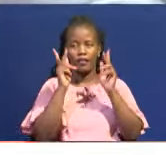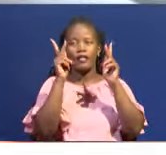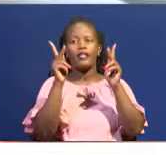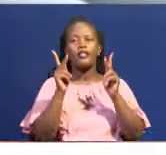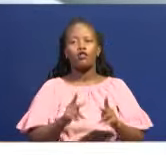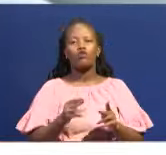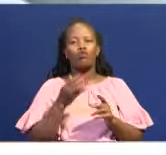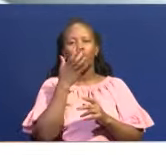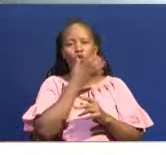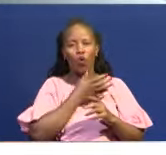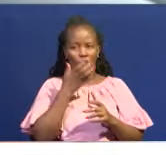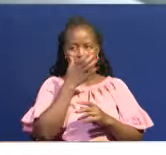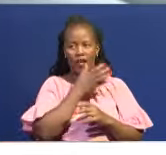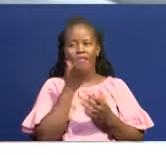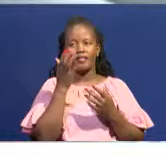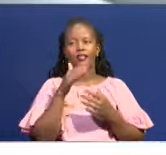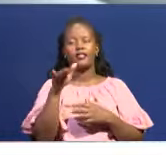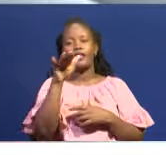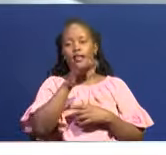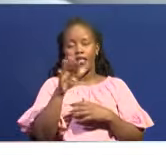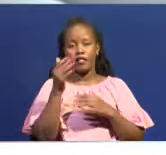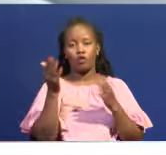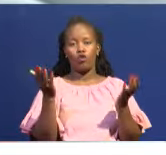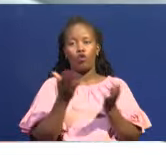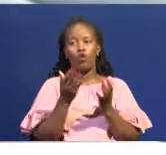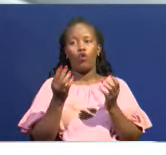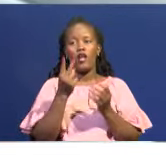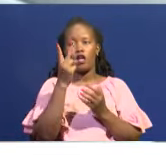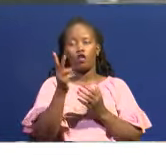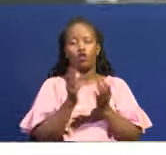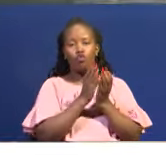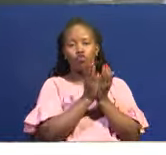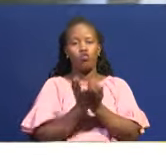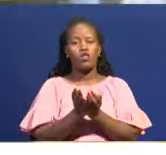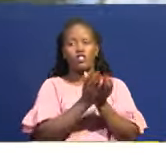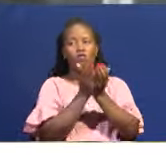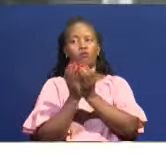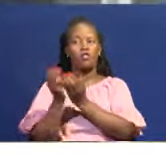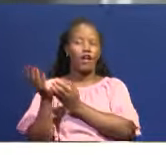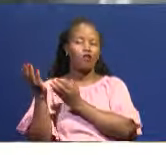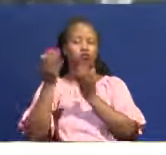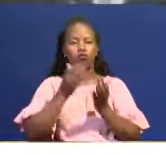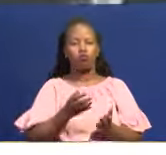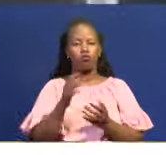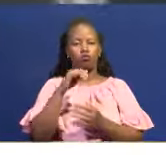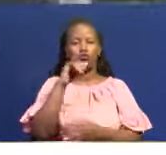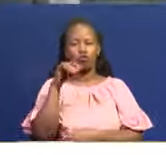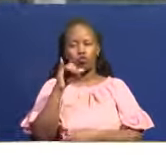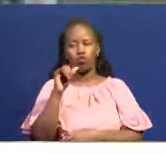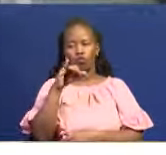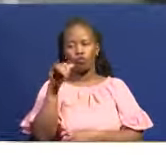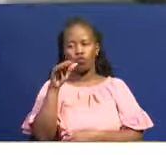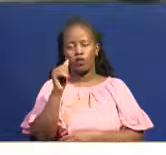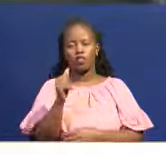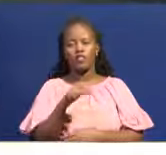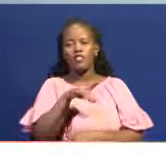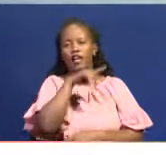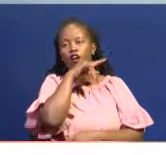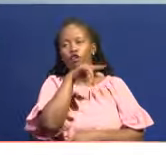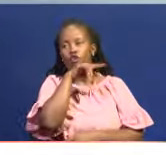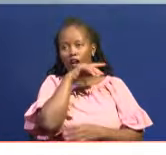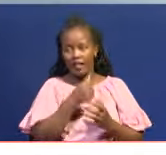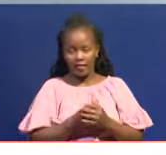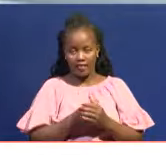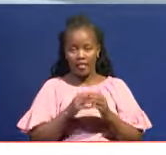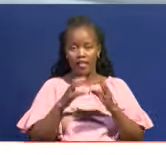Oil Jetty, from where two ships are currently drawing the oil products to Jinja, Uganda. The expansion will allow